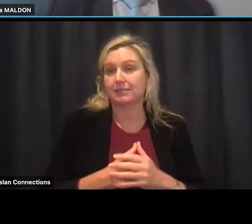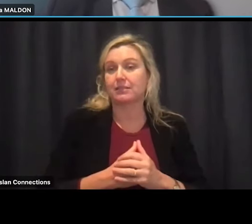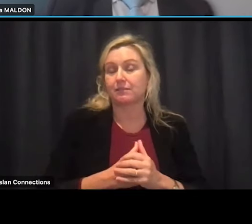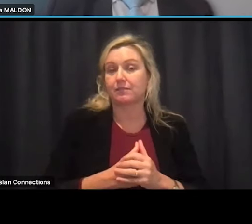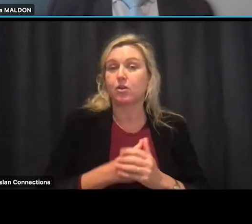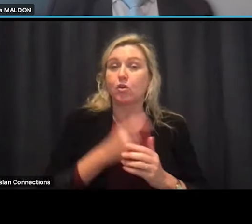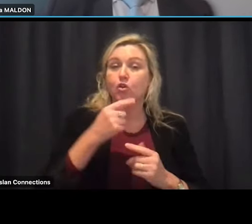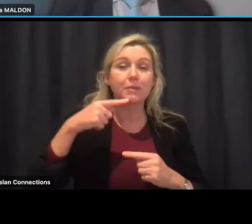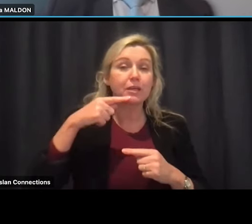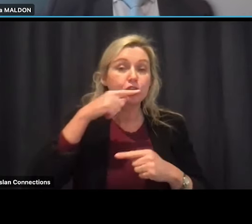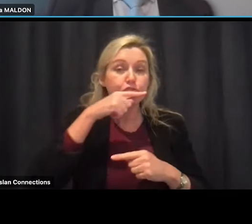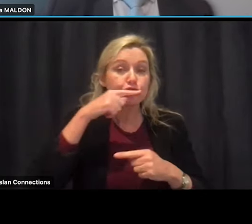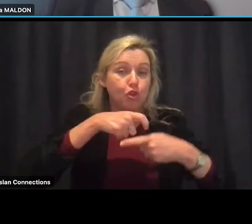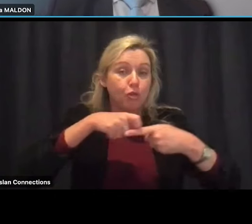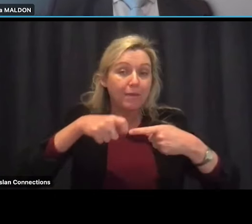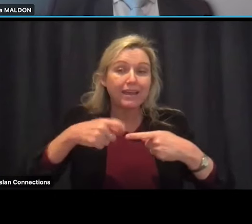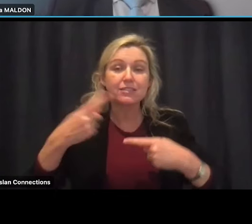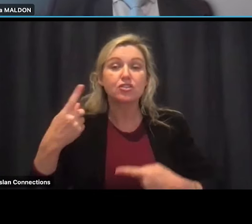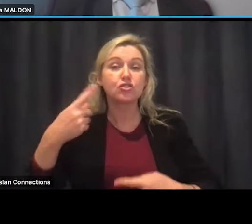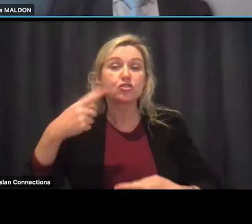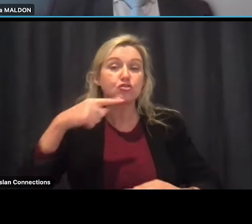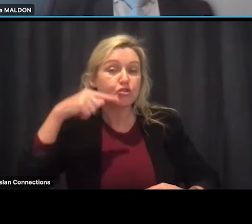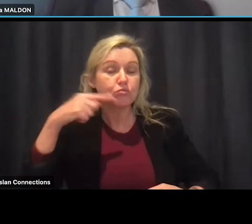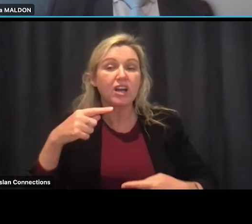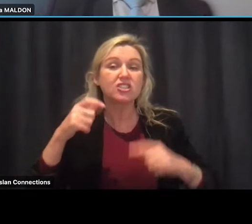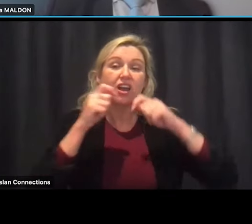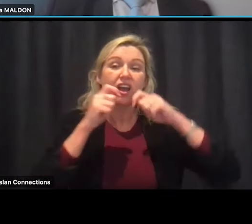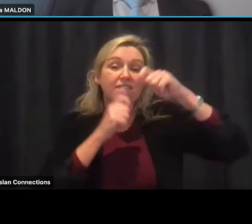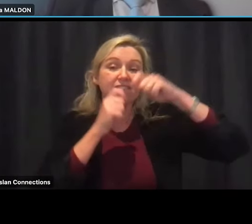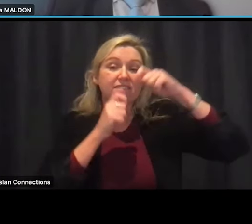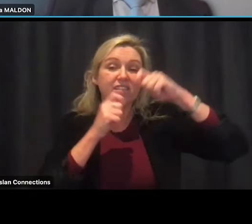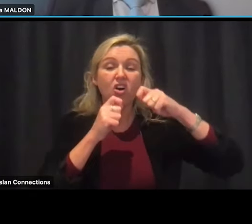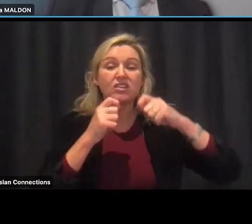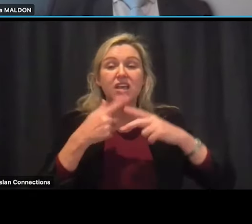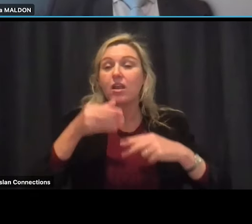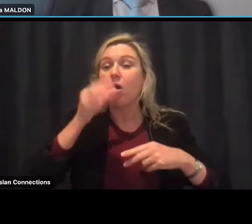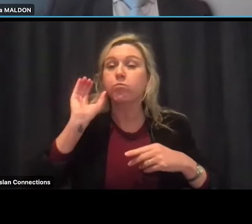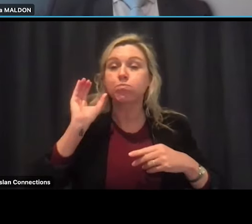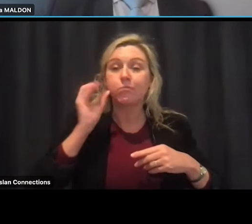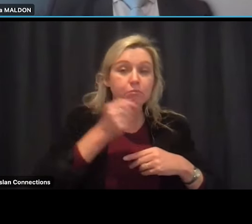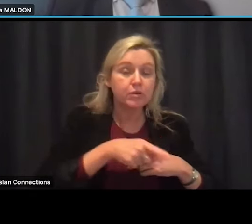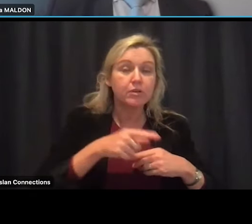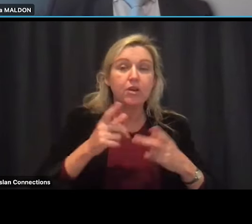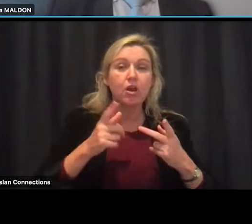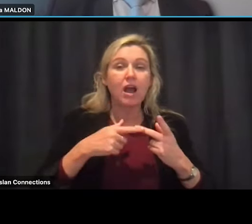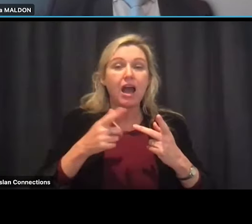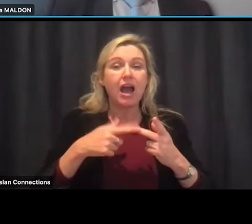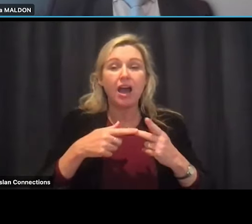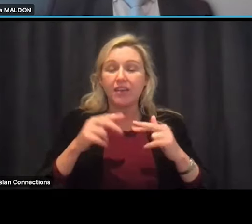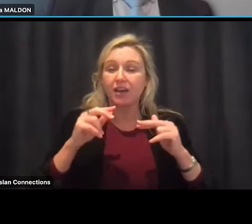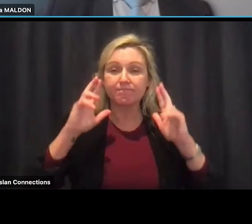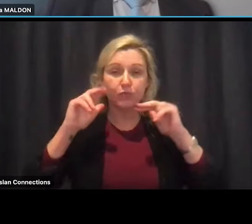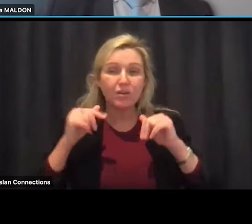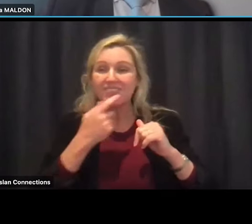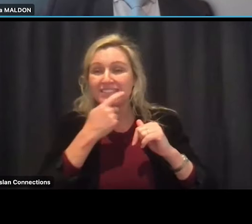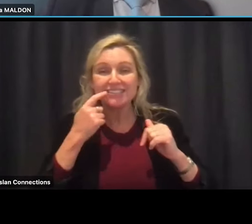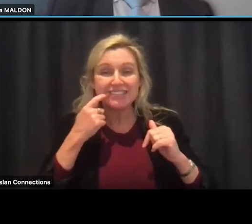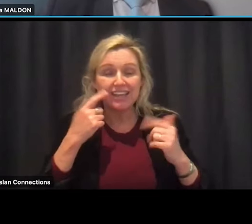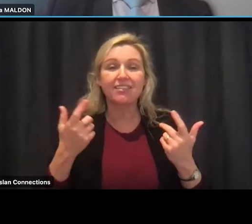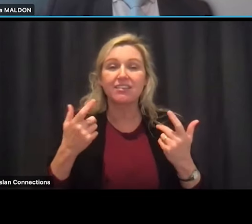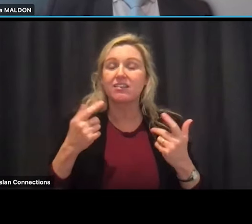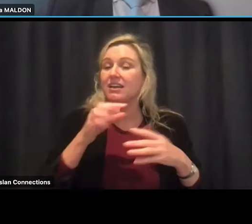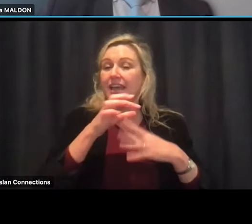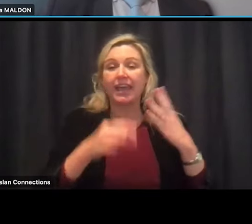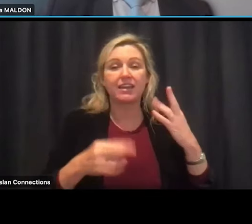include toothpaste, toothbrushes, floss, denture cleaning solutions, reminder systems, and other items for